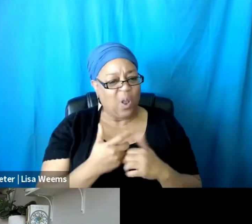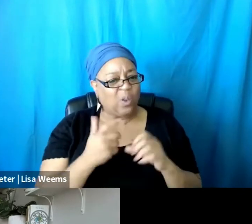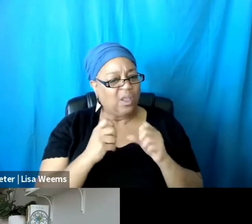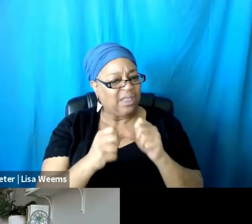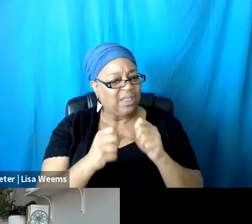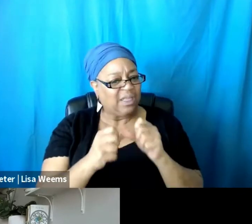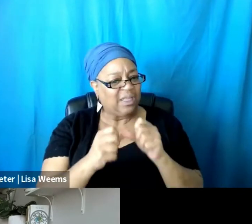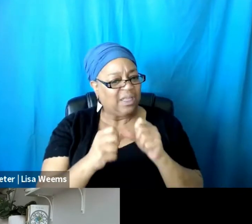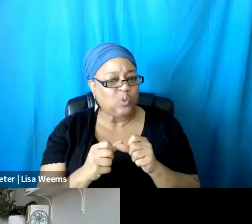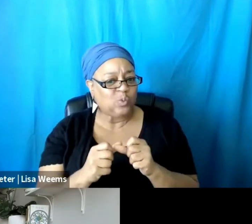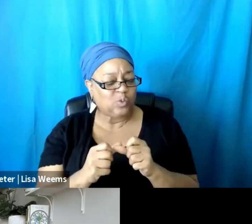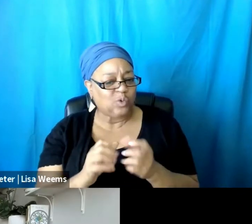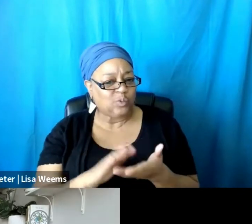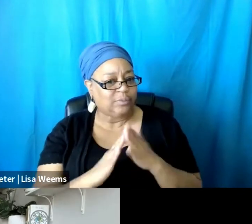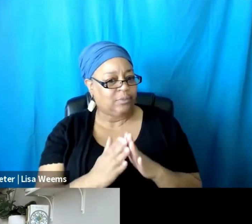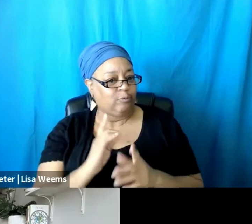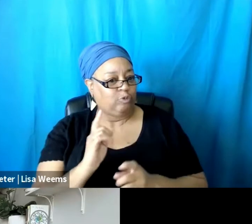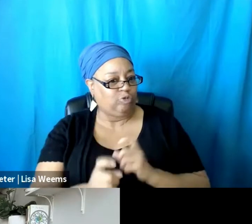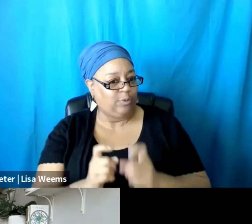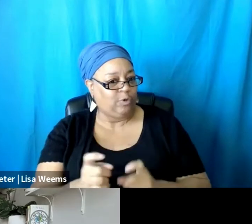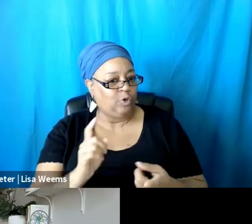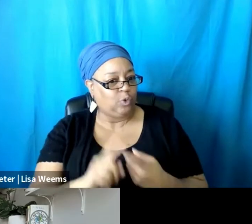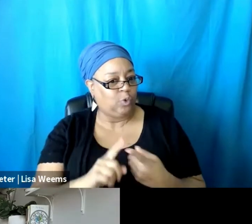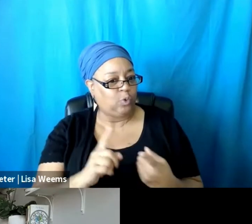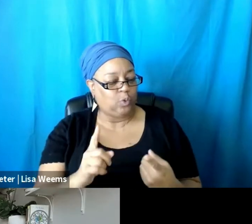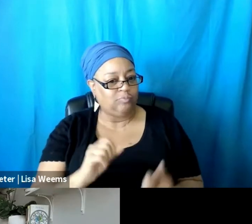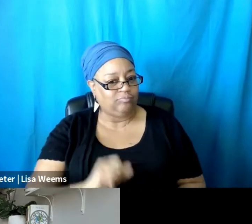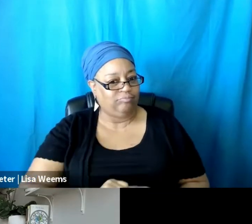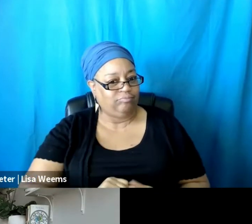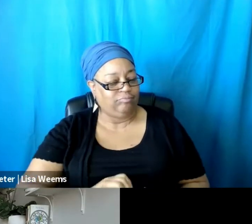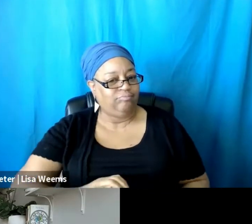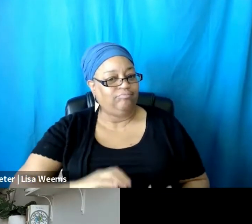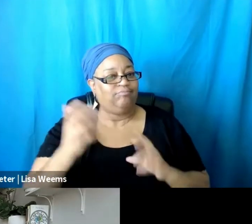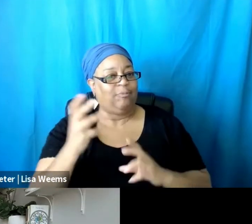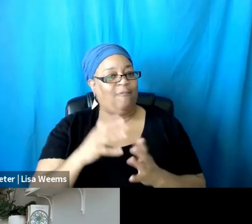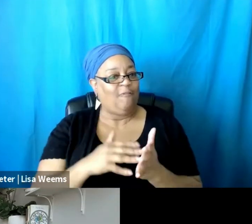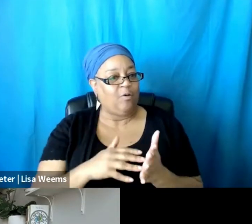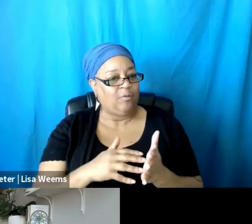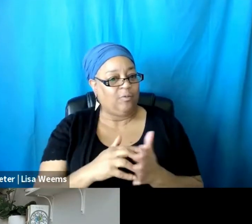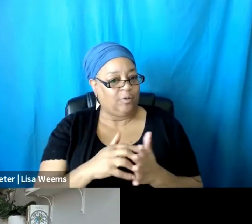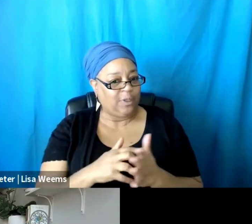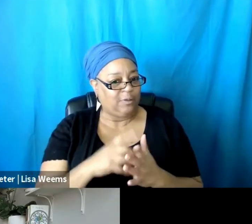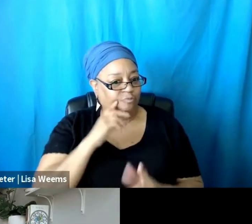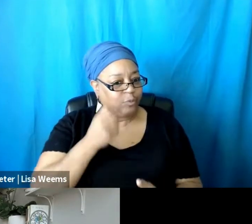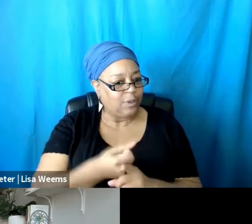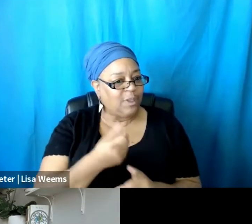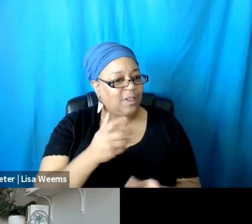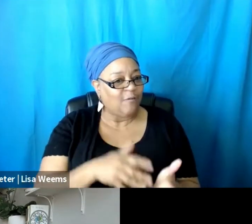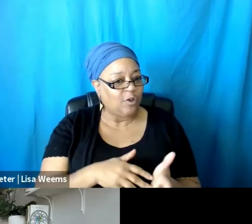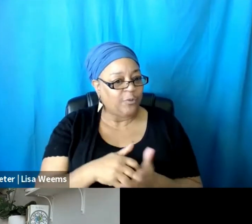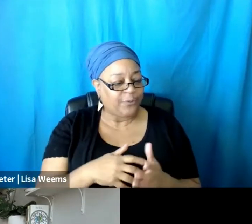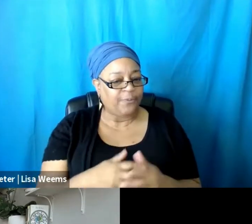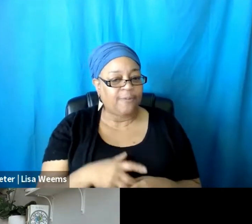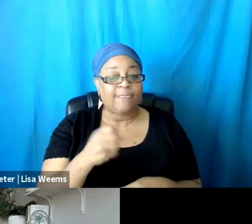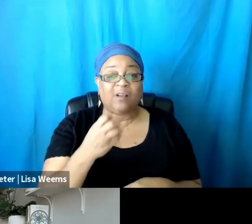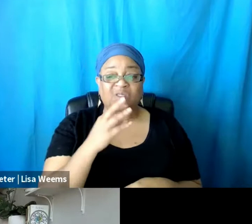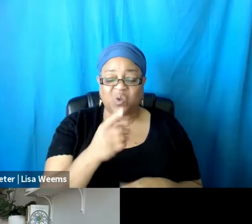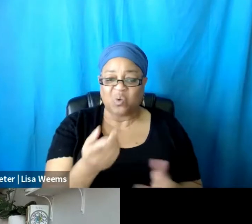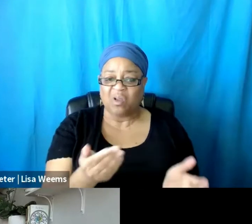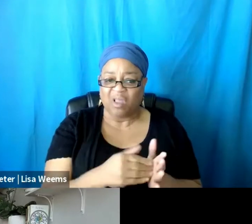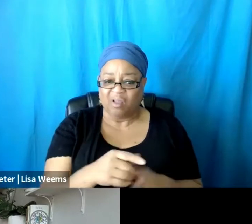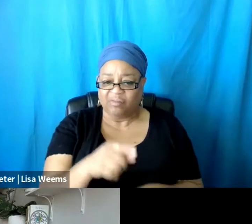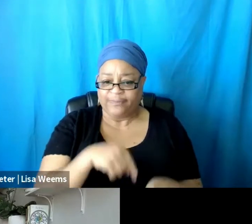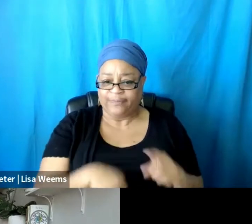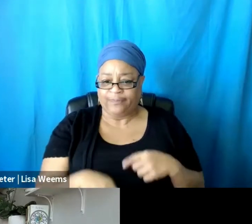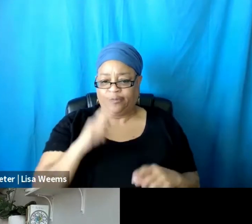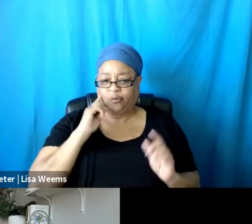as contributors to exacerbating vulnerabilities. So again, taking that step back and recognizing that while we